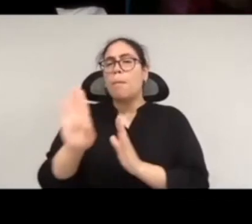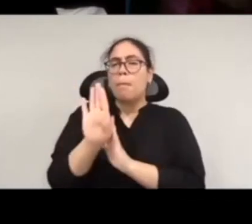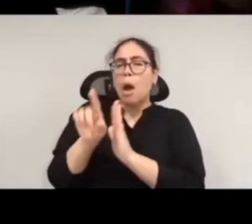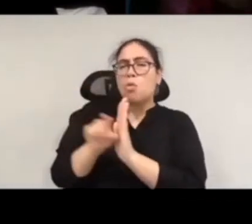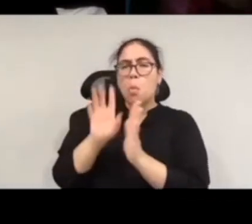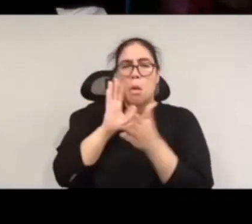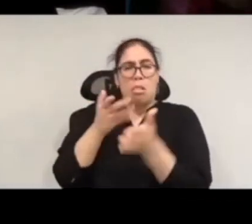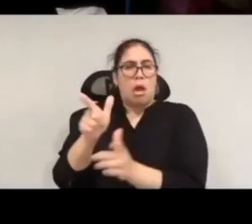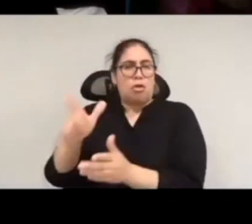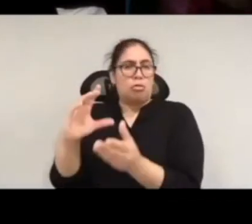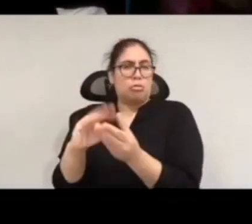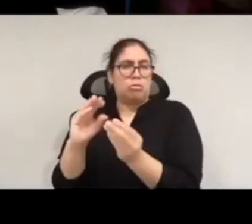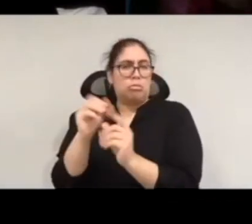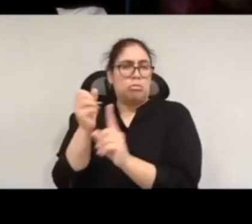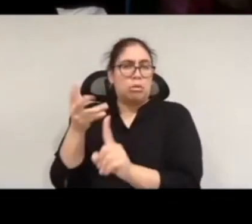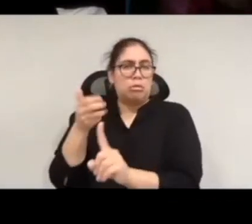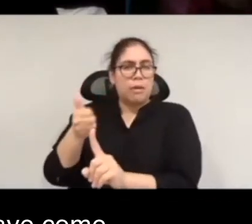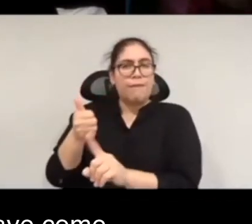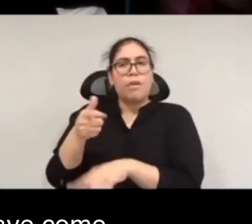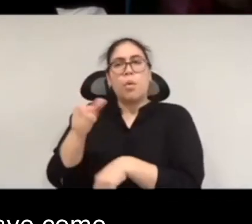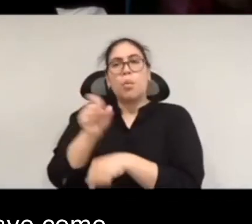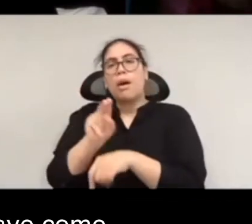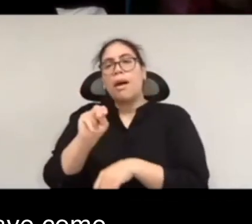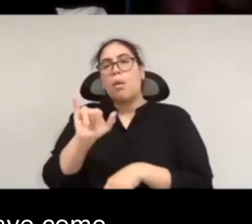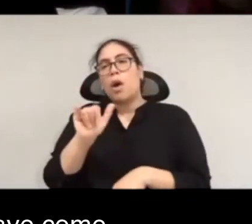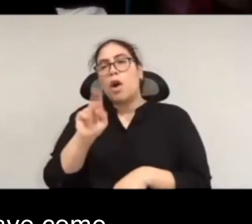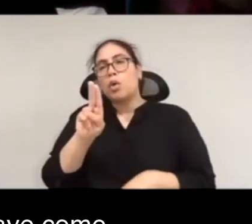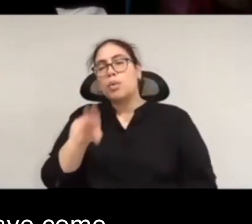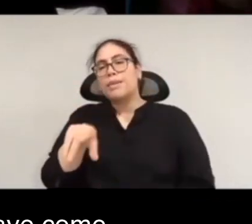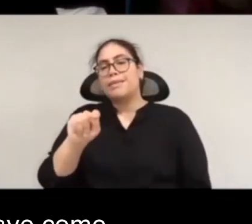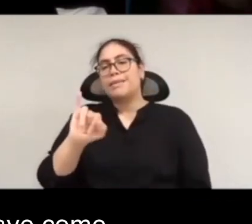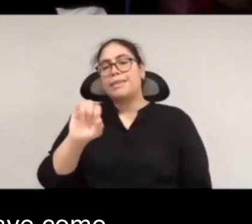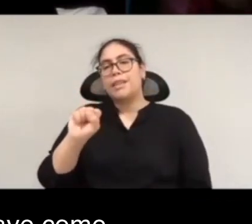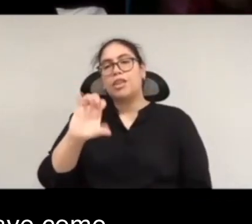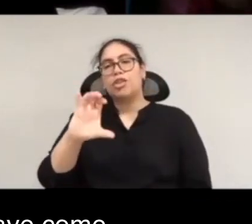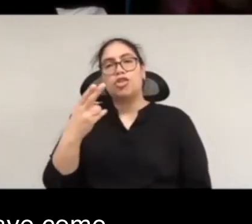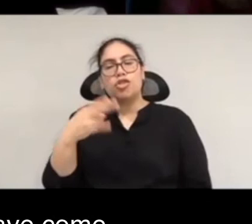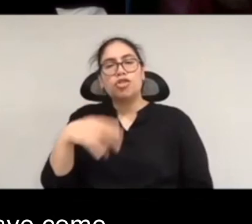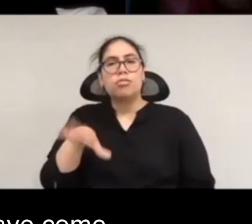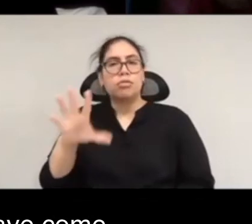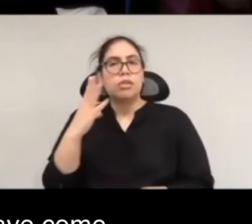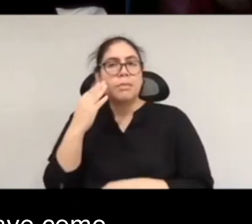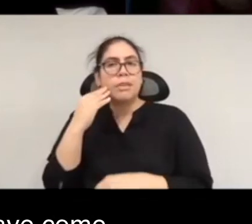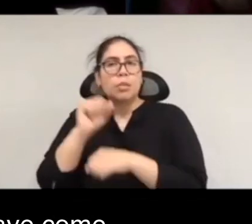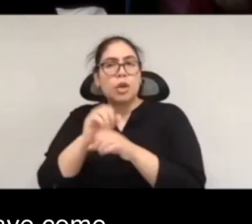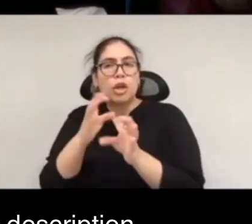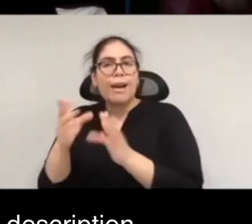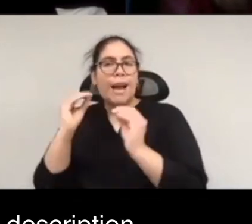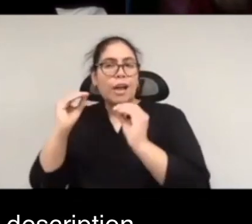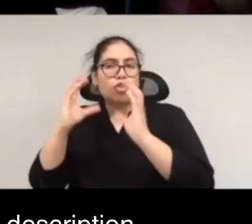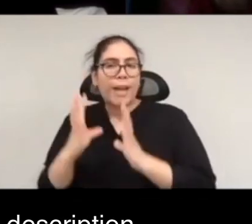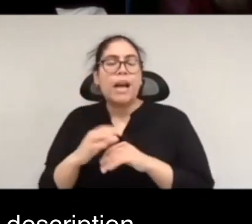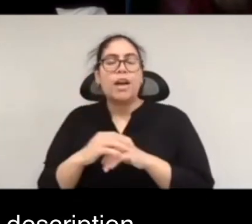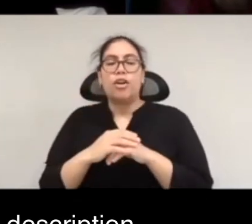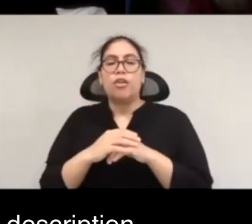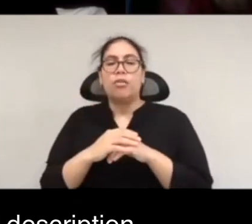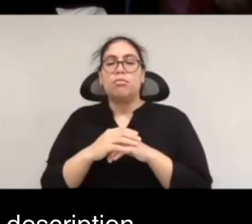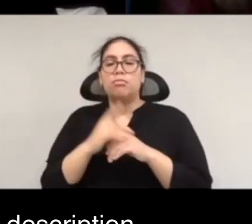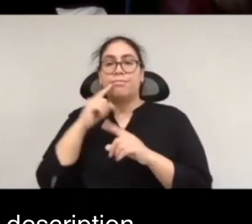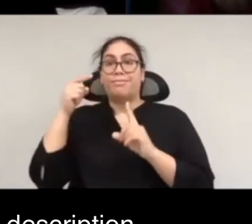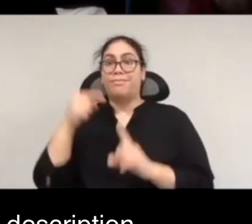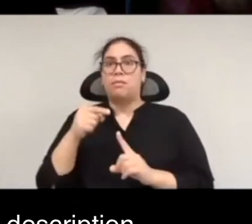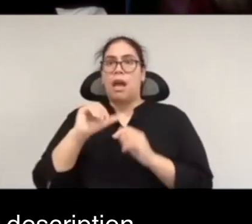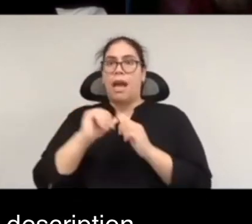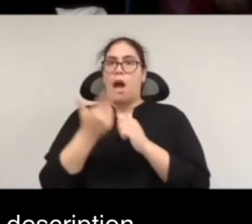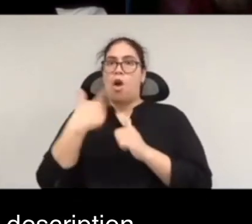and an educator at NYU Tisch, and how we have come together in terms of wanting to promote